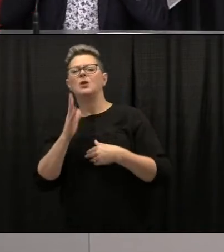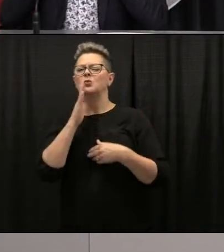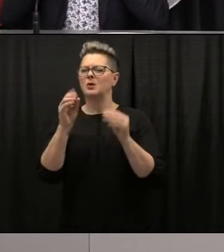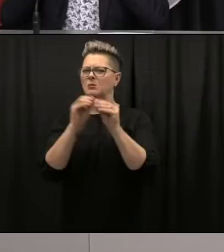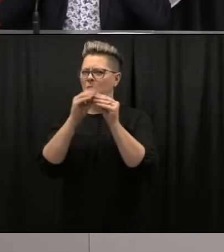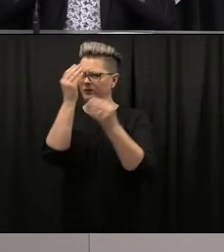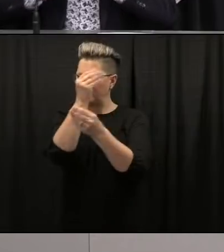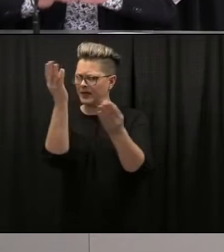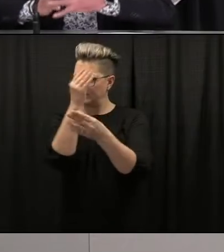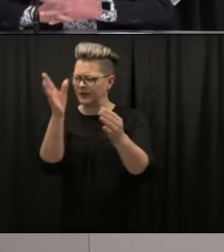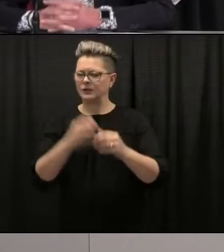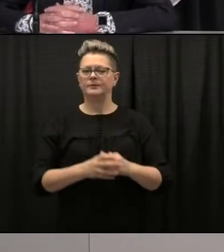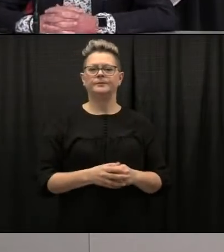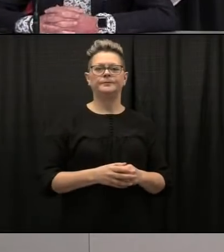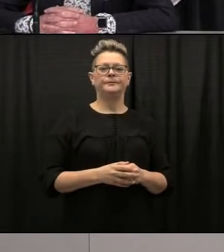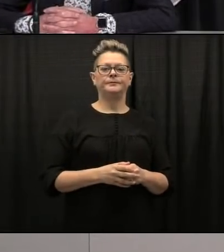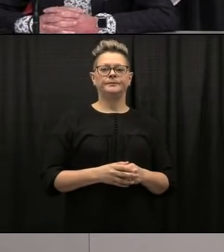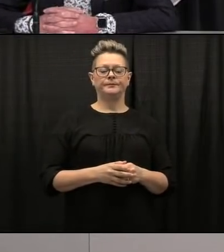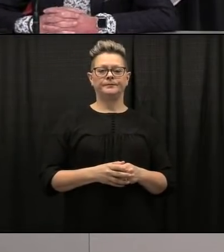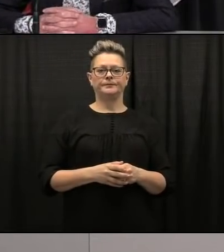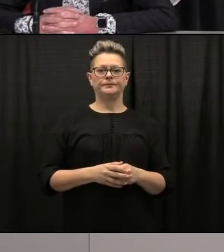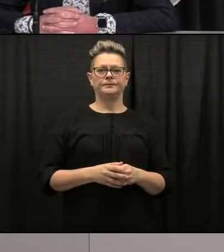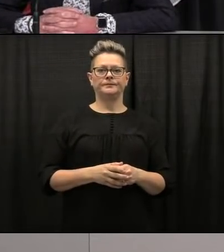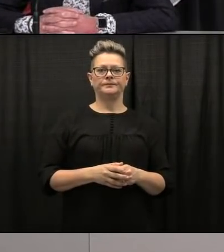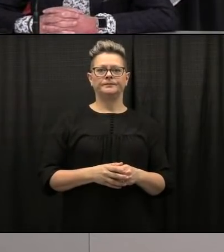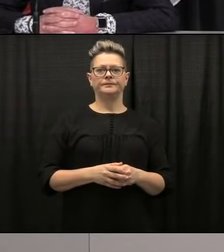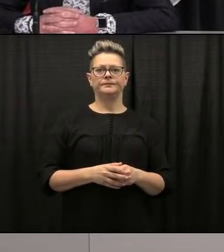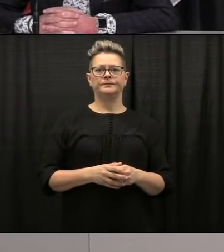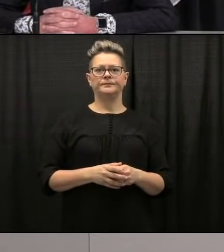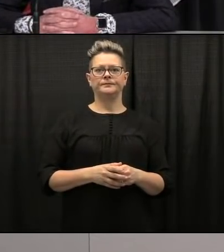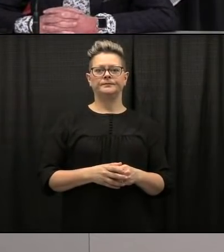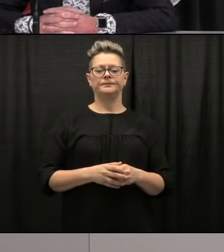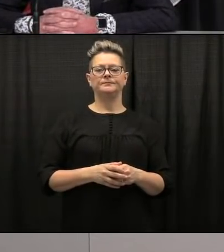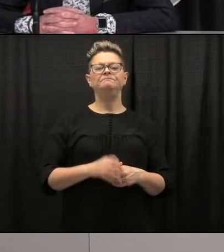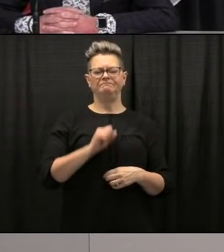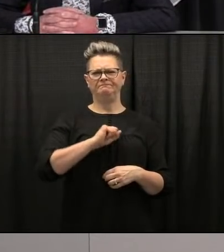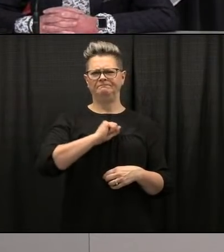Yeah, I would think so. It's all